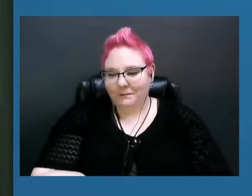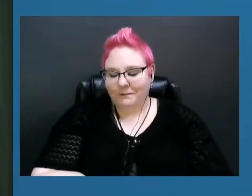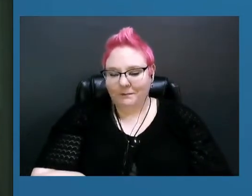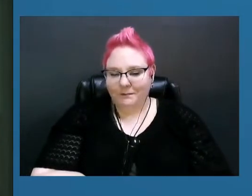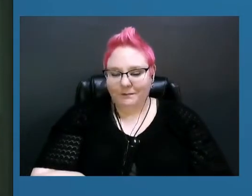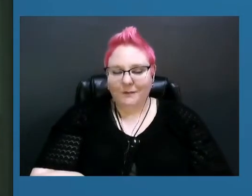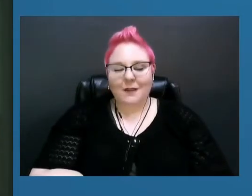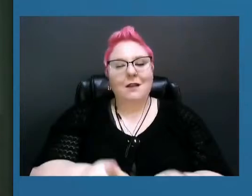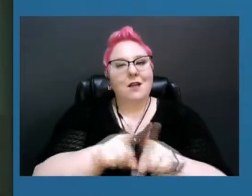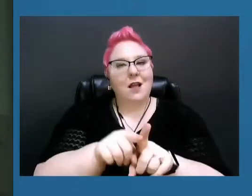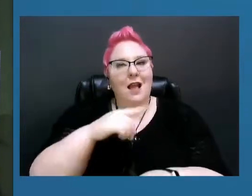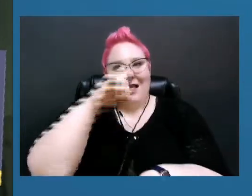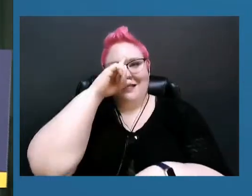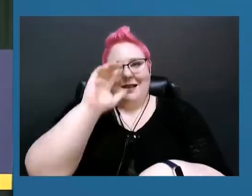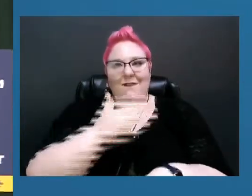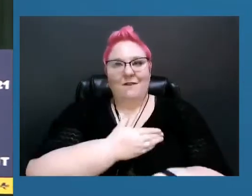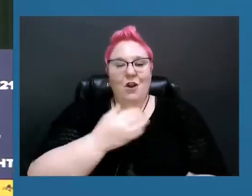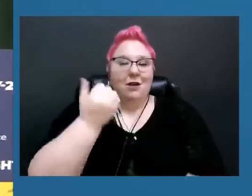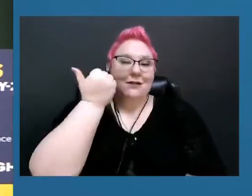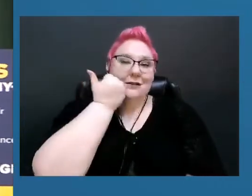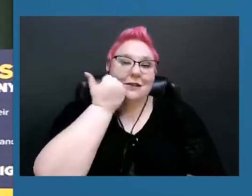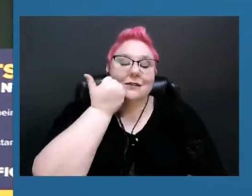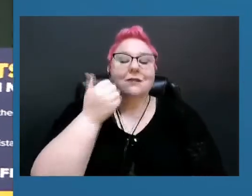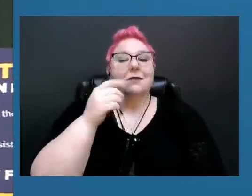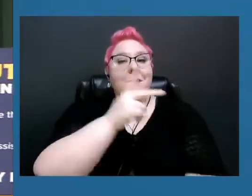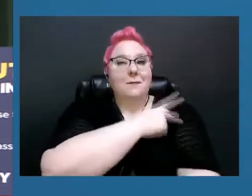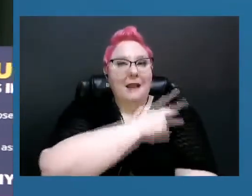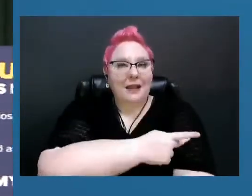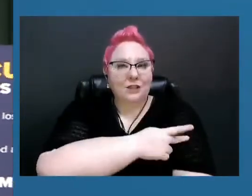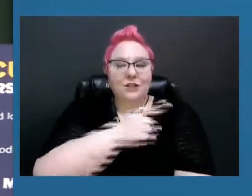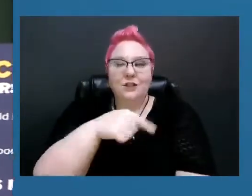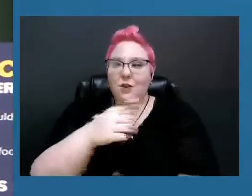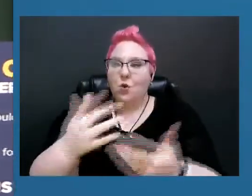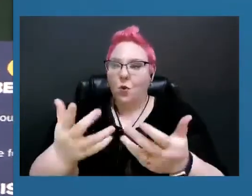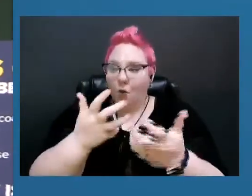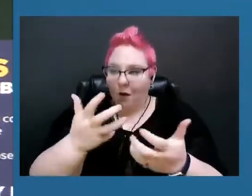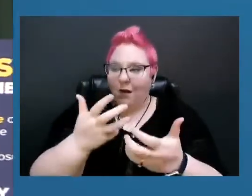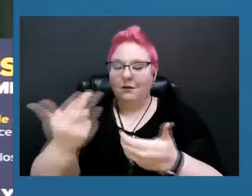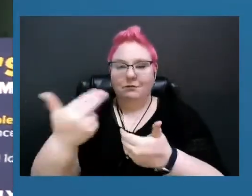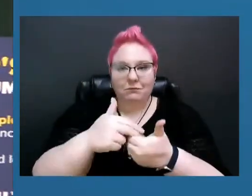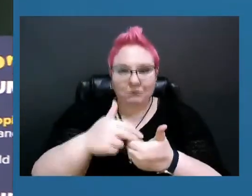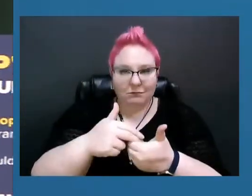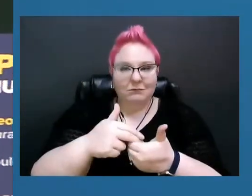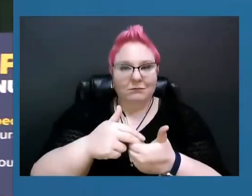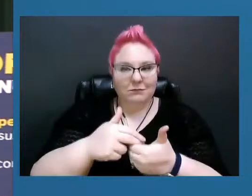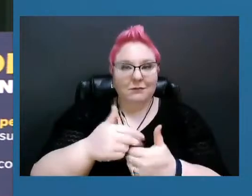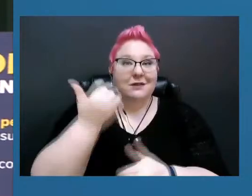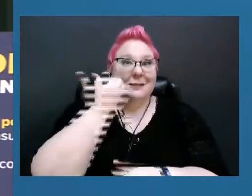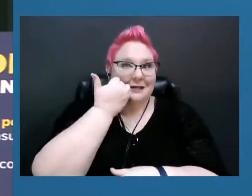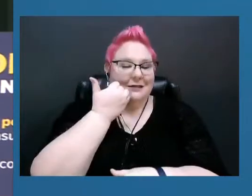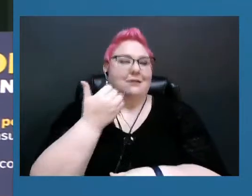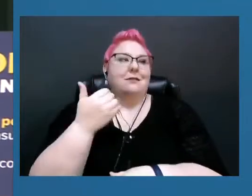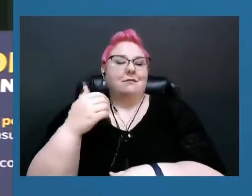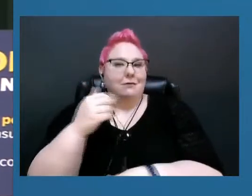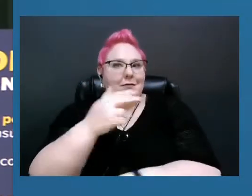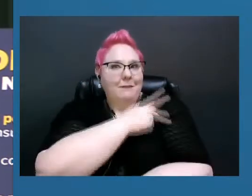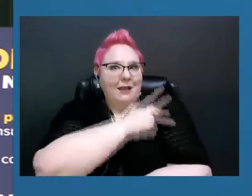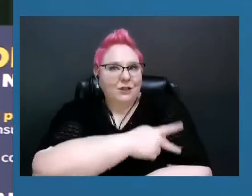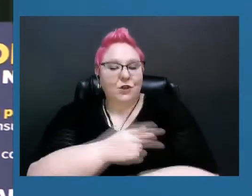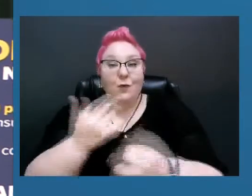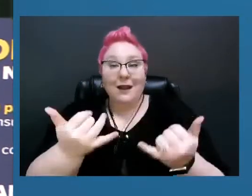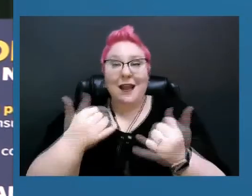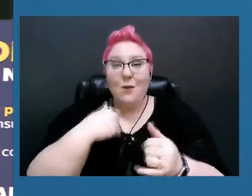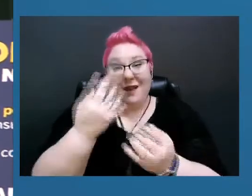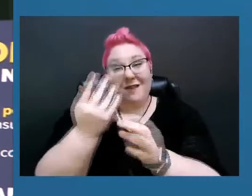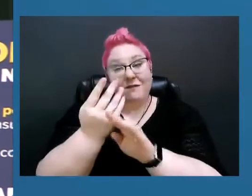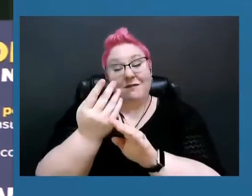I also think of our dental patients and those desperately wanting to be our dental patients. Right now, we have a waiting list